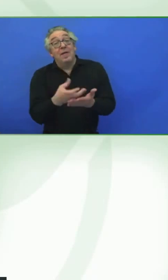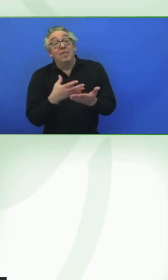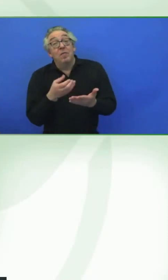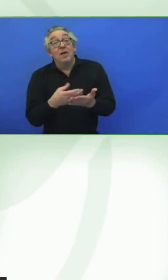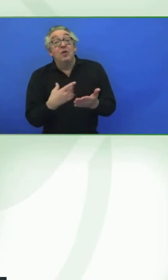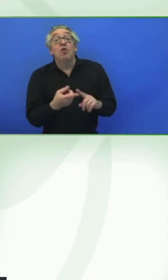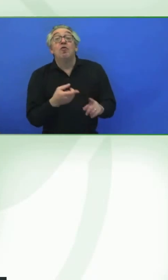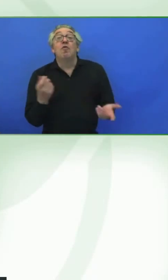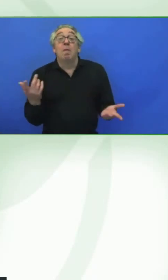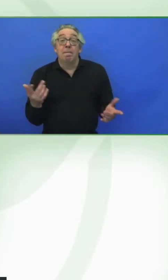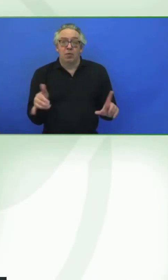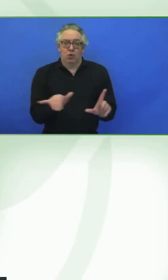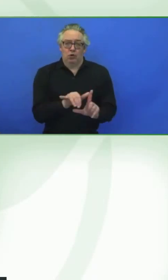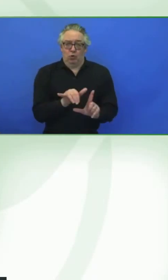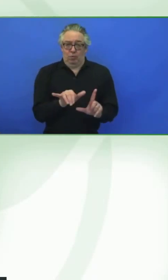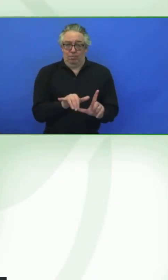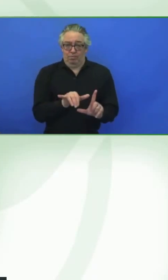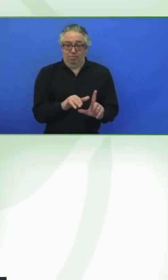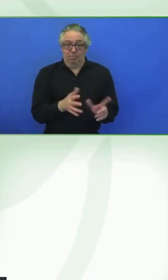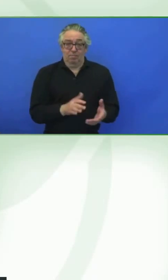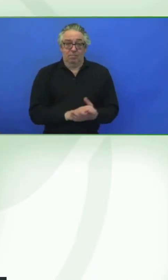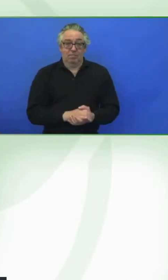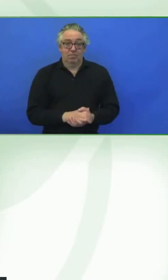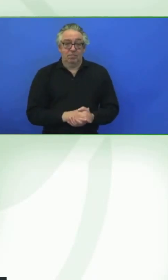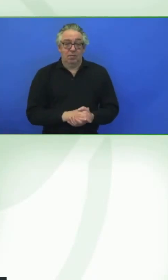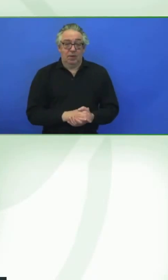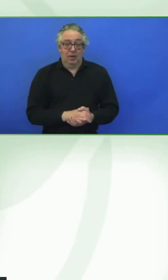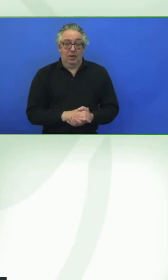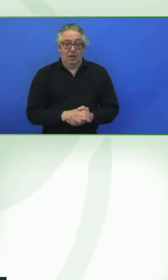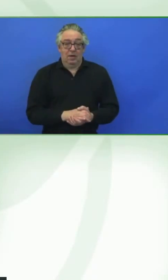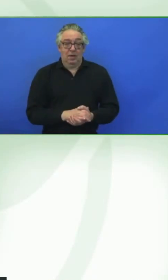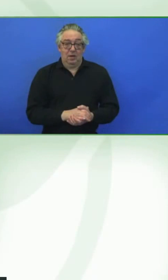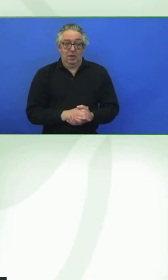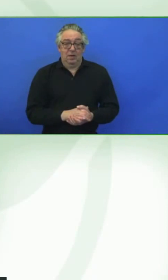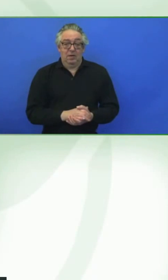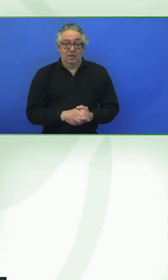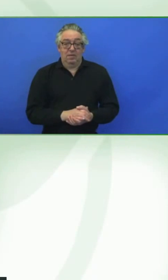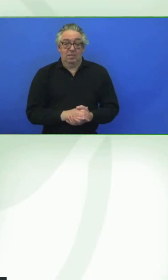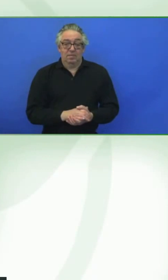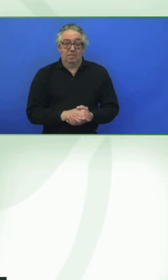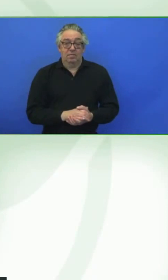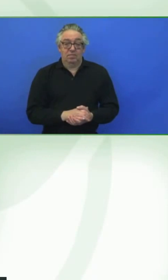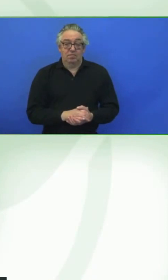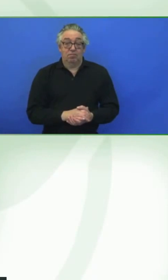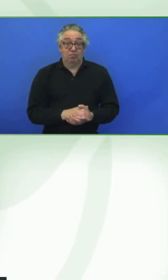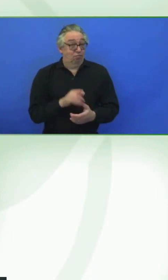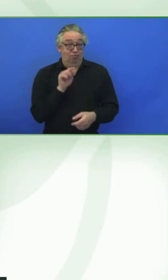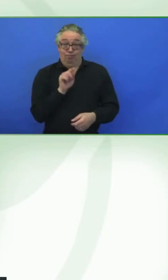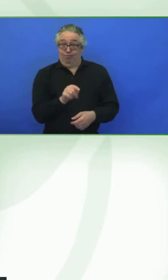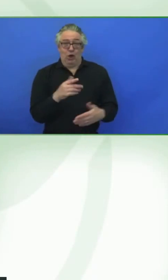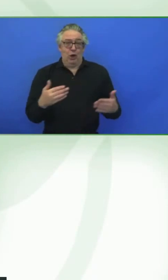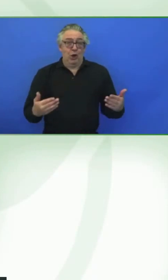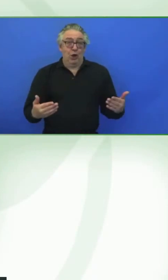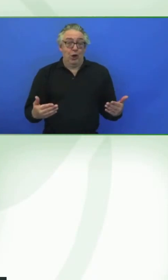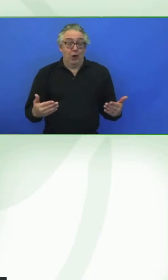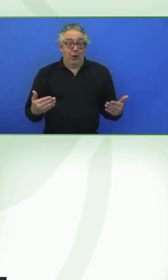information. It might be fake news, as we know, but that's the news channel for the young